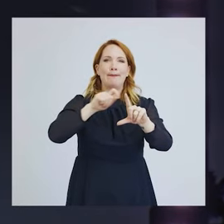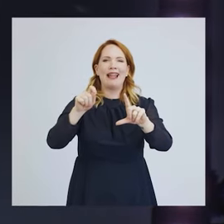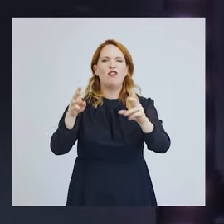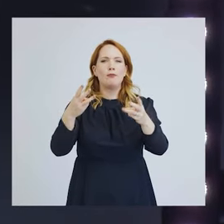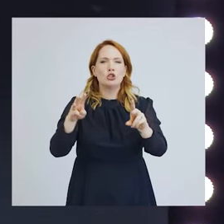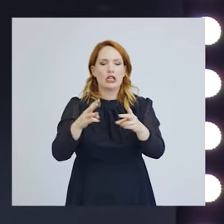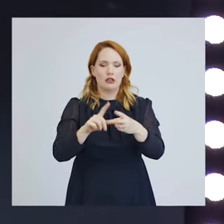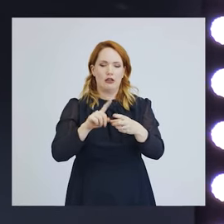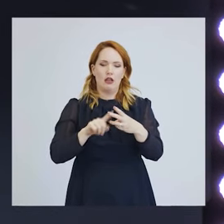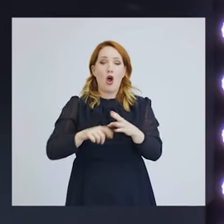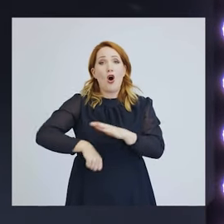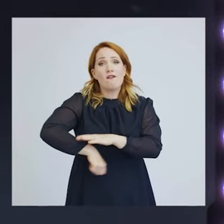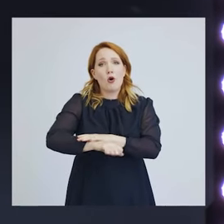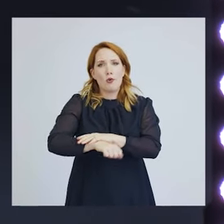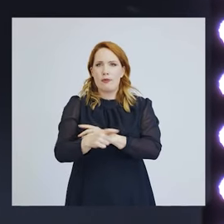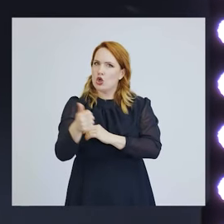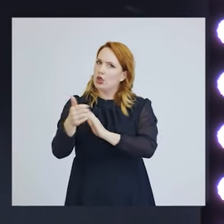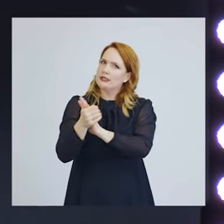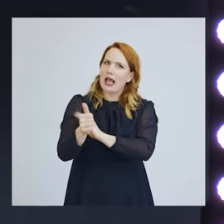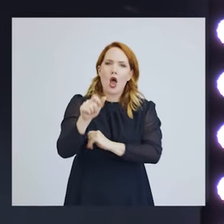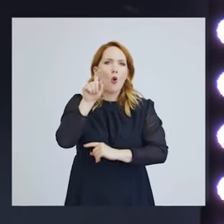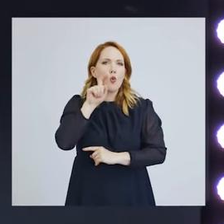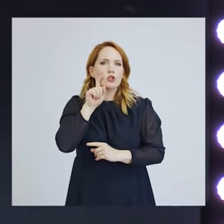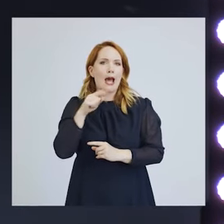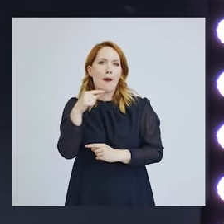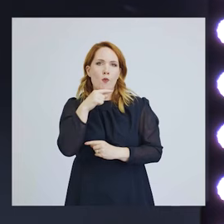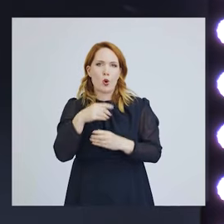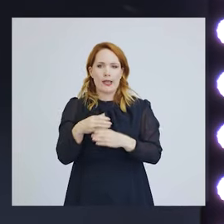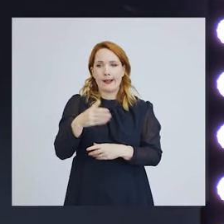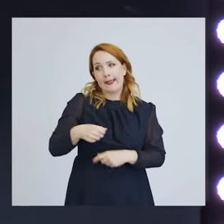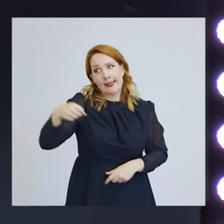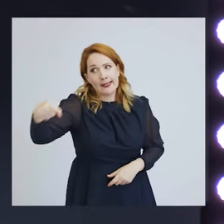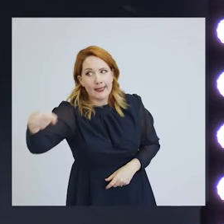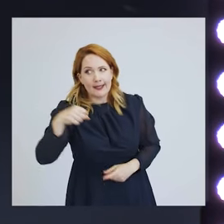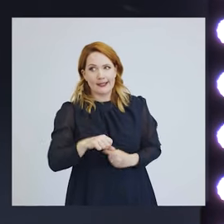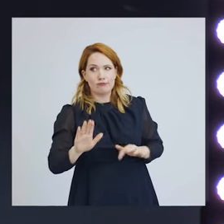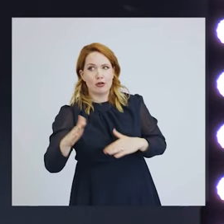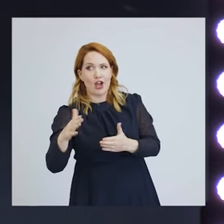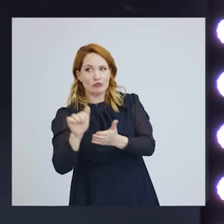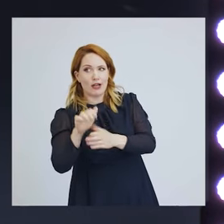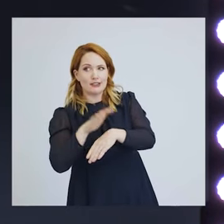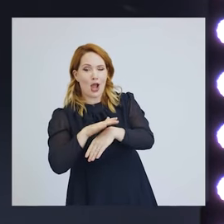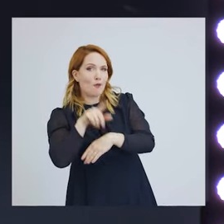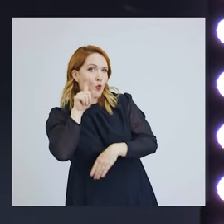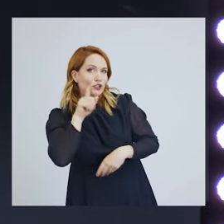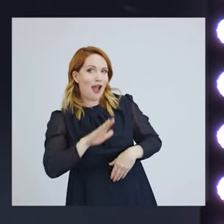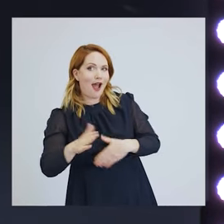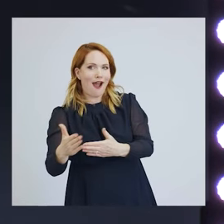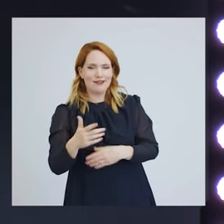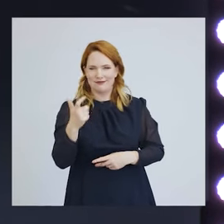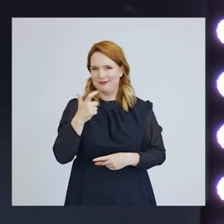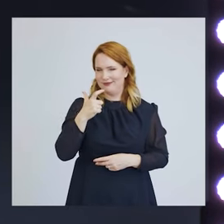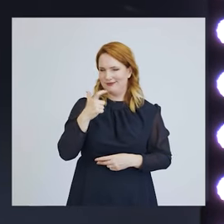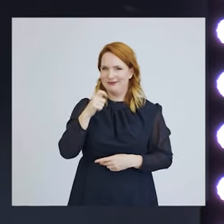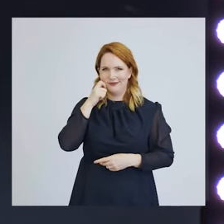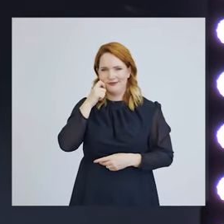really good at playing the triangle. In the football, I was an incredible water boy for our team as well. I'd always run on at the right